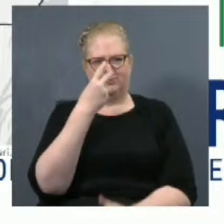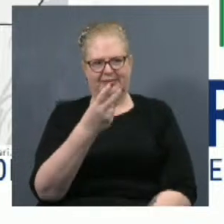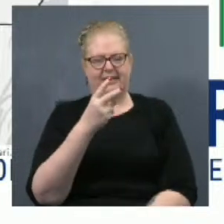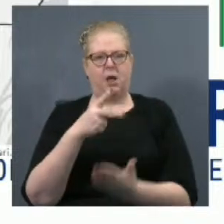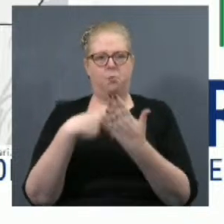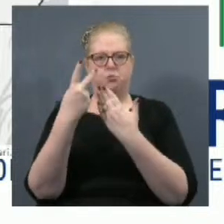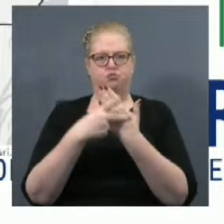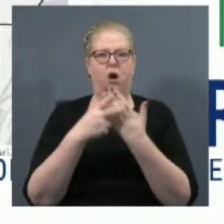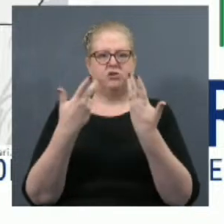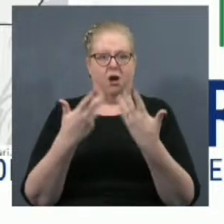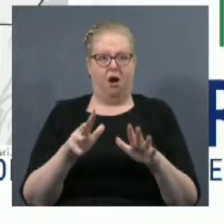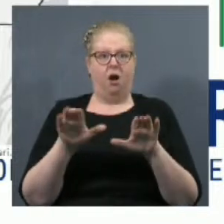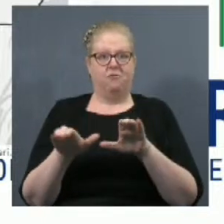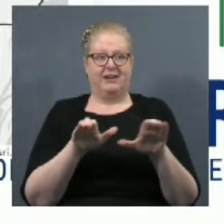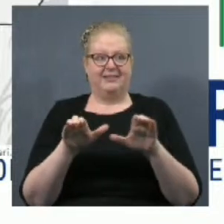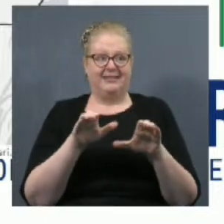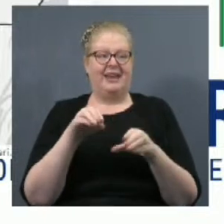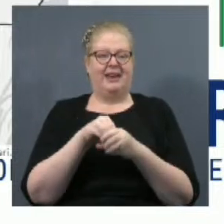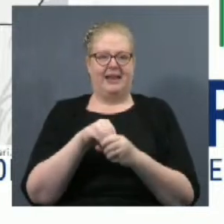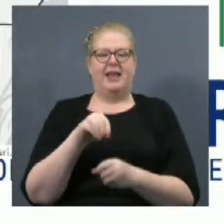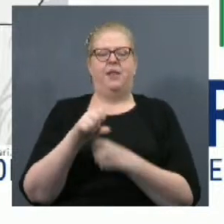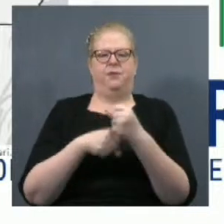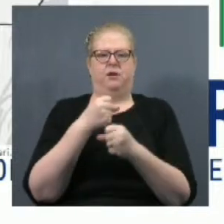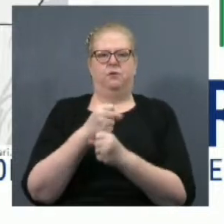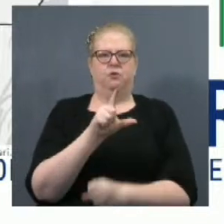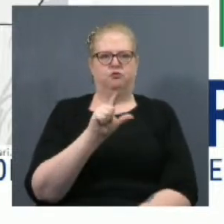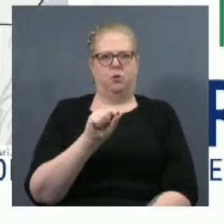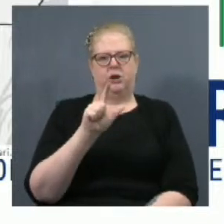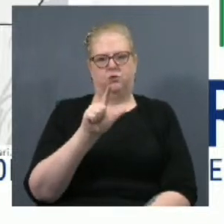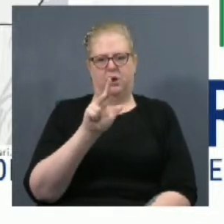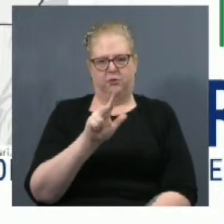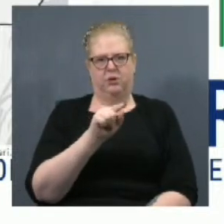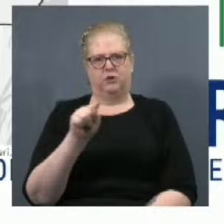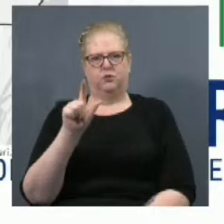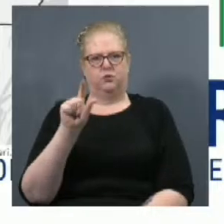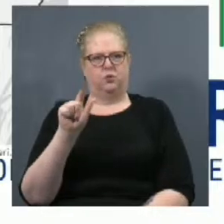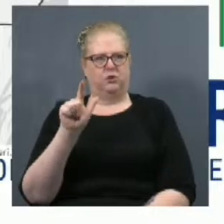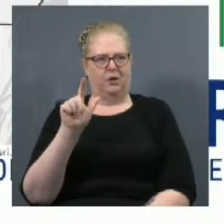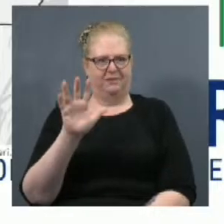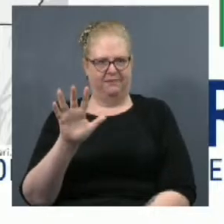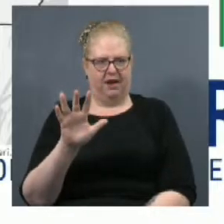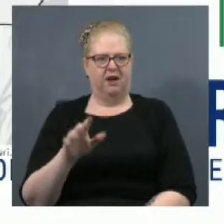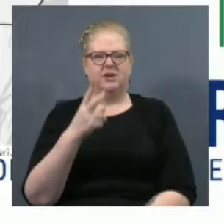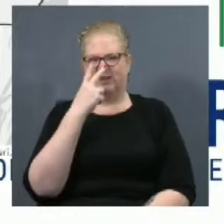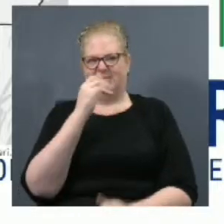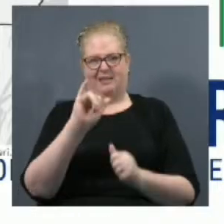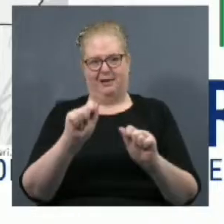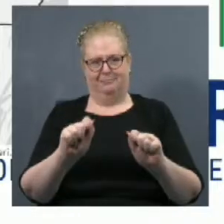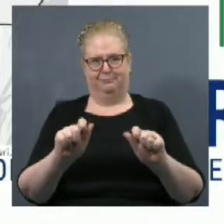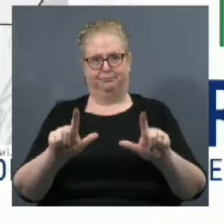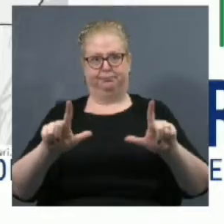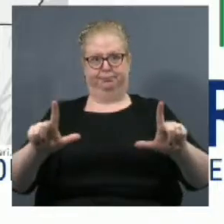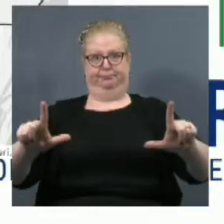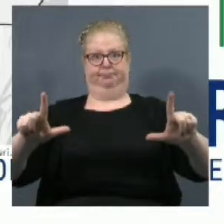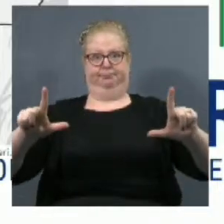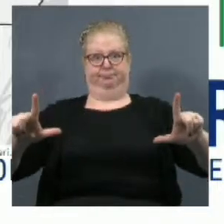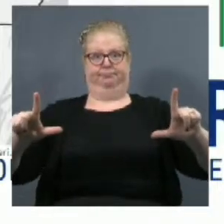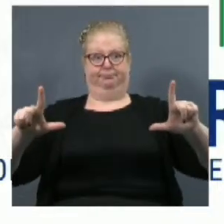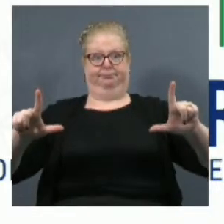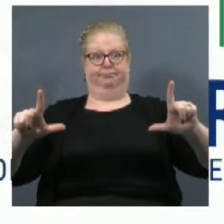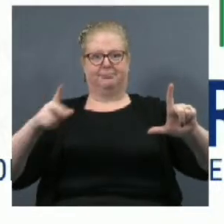to 25 resurfacing program. This map is obviously very zoomed out, so you really can't see all the